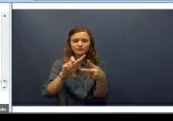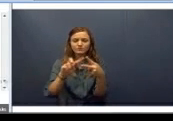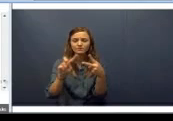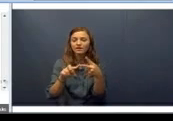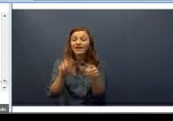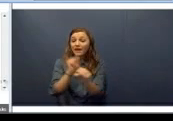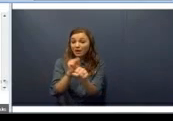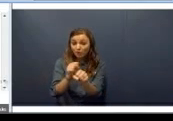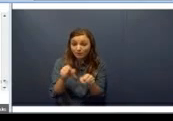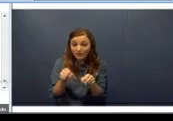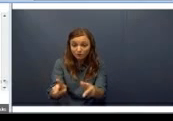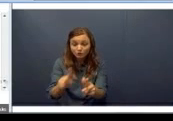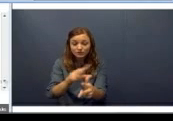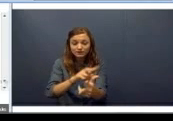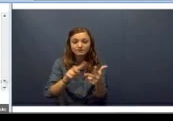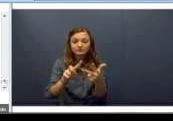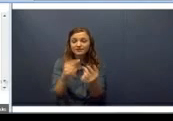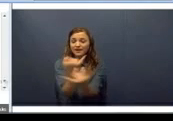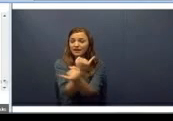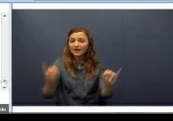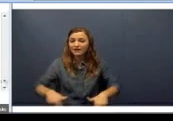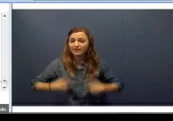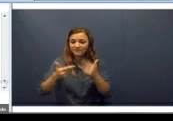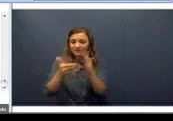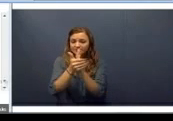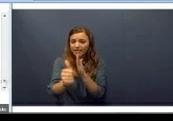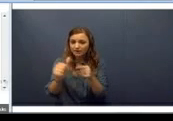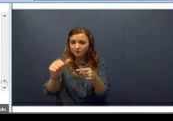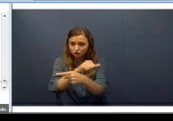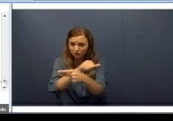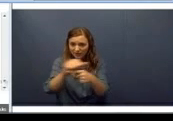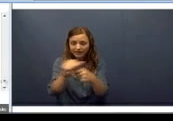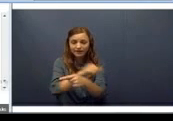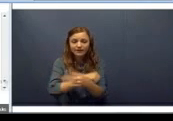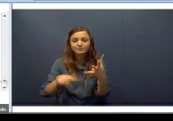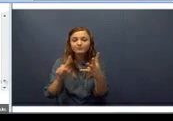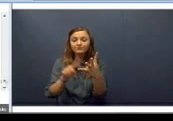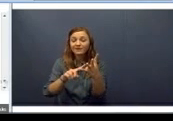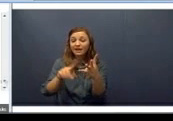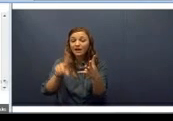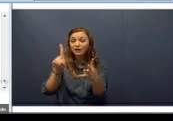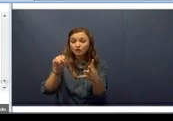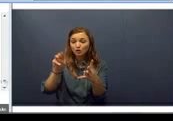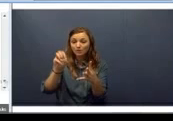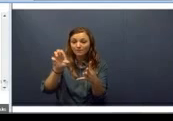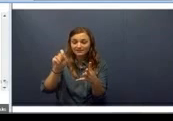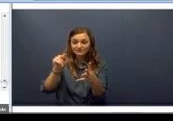like job coaching, employment opportunities, independent living skills training,